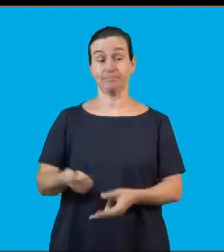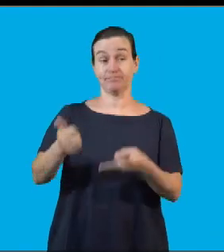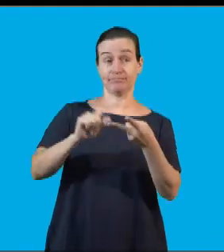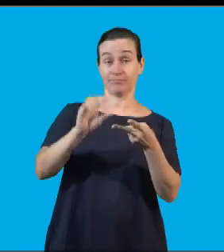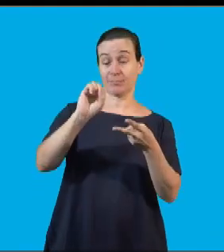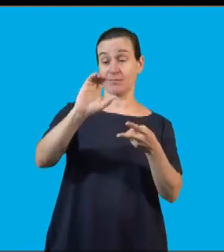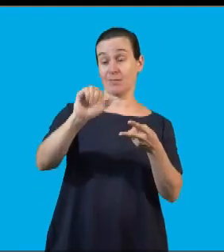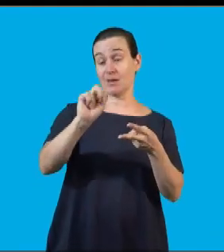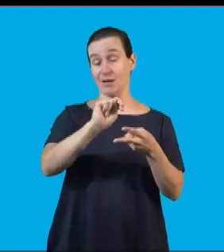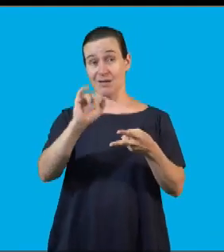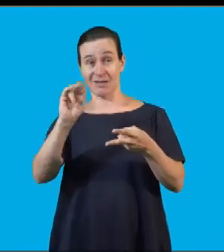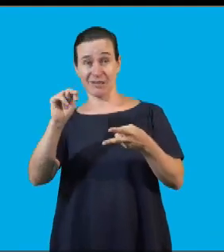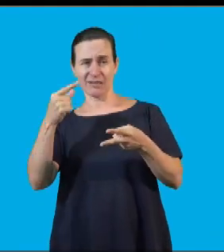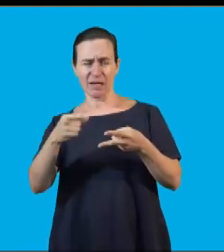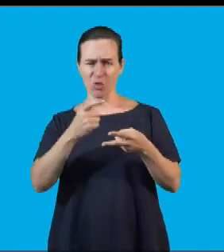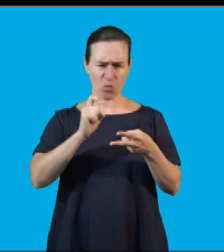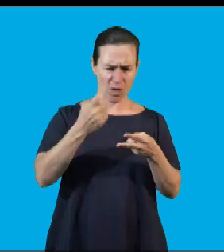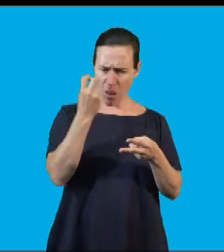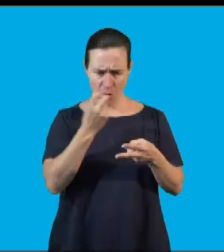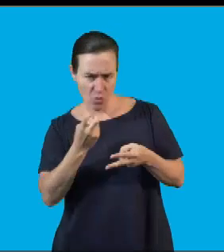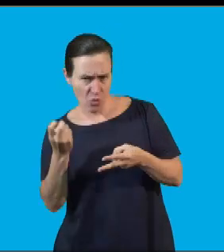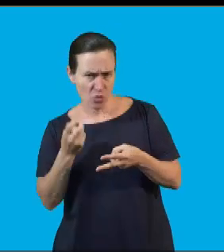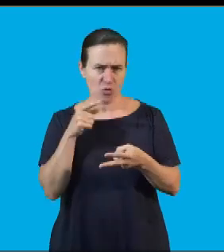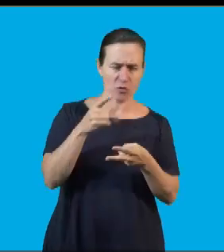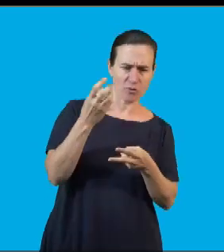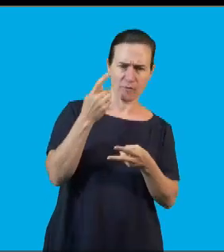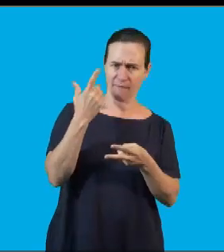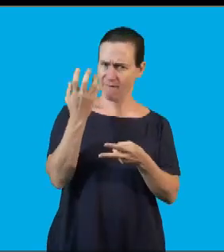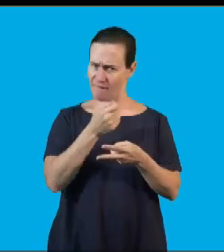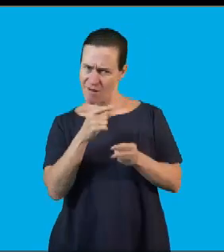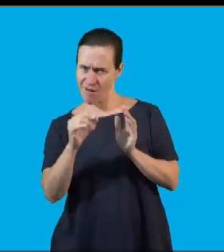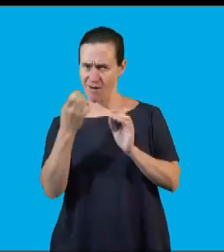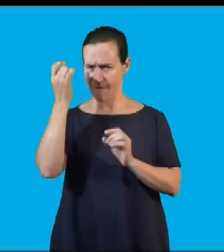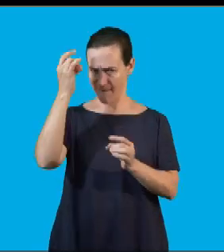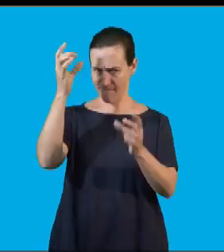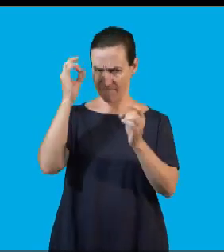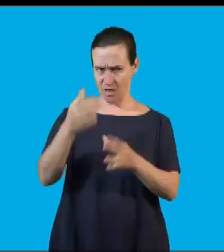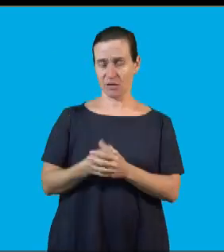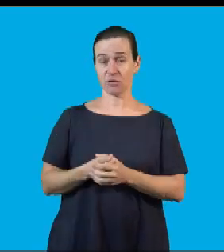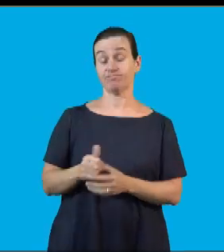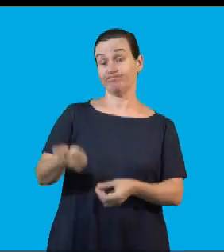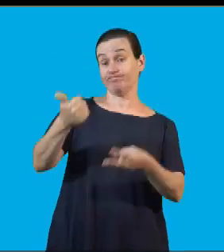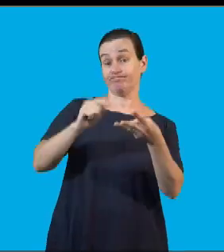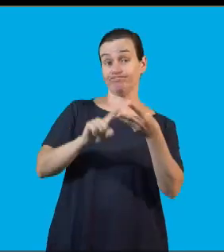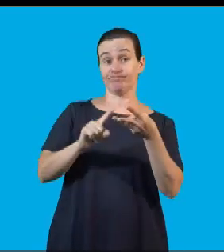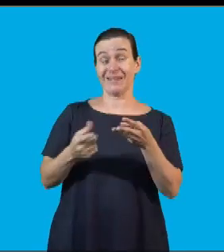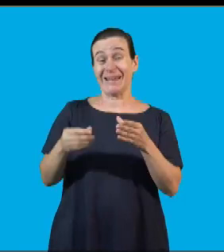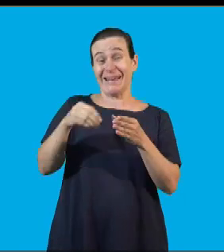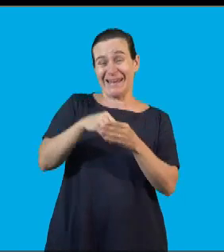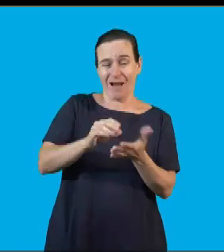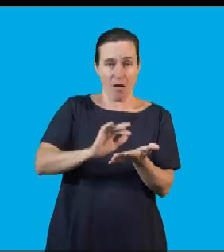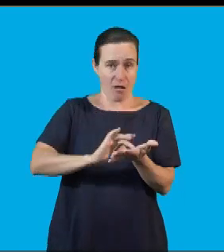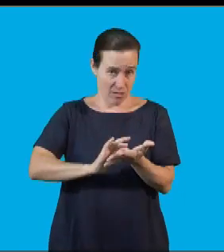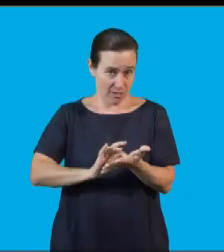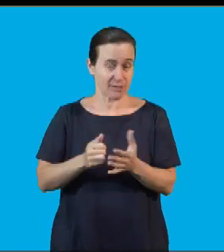details. Scanning, rapidly searching through a text to find specific information. Another term you should be